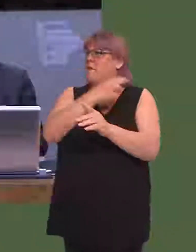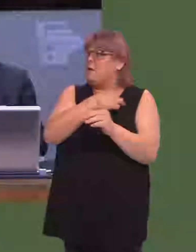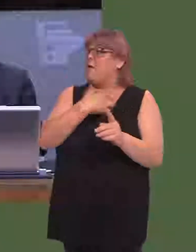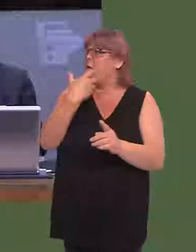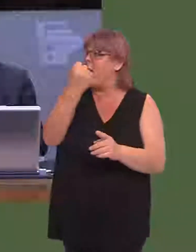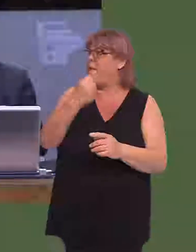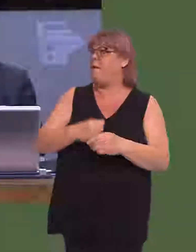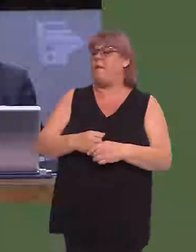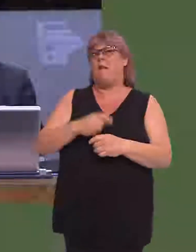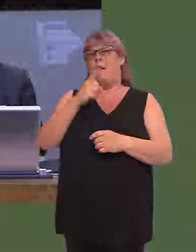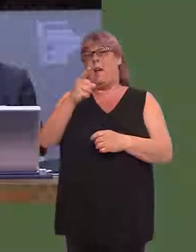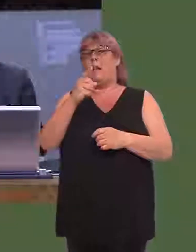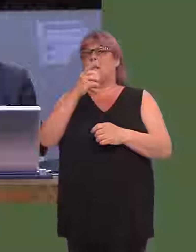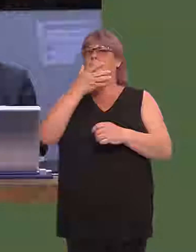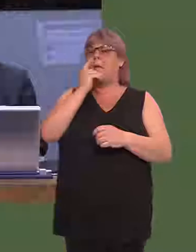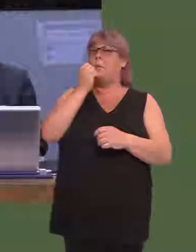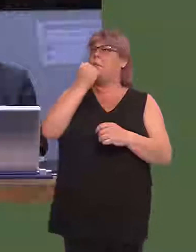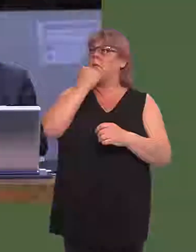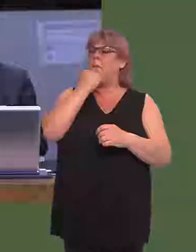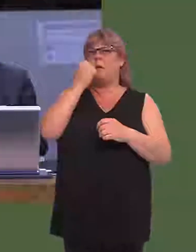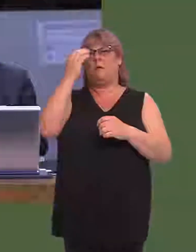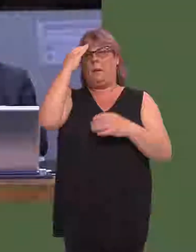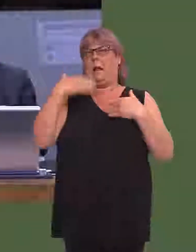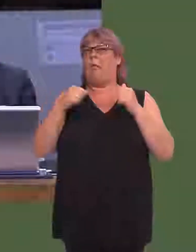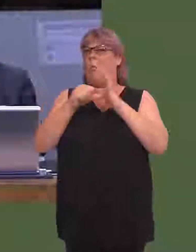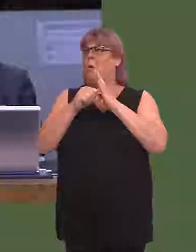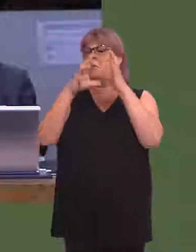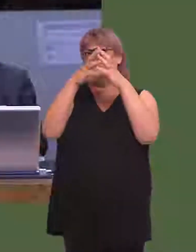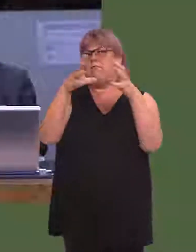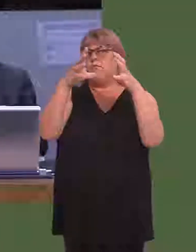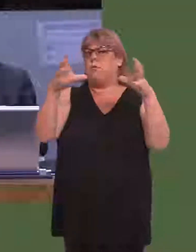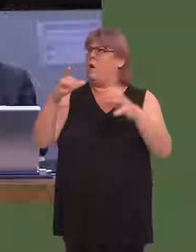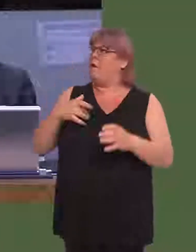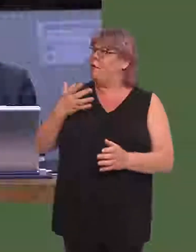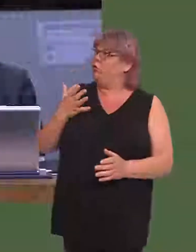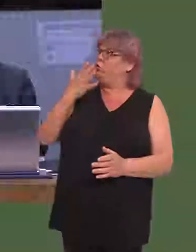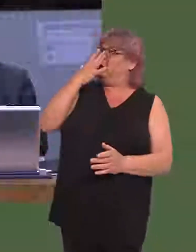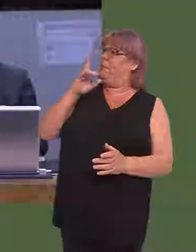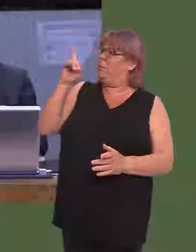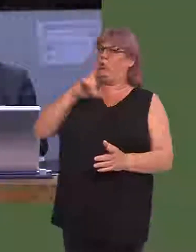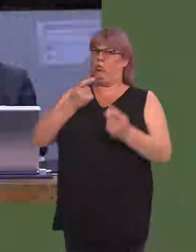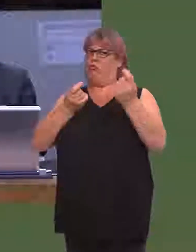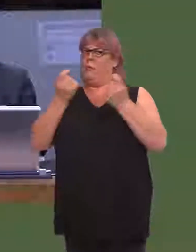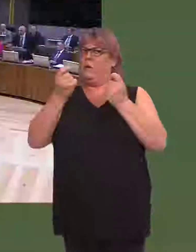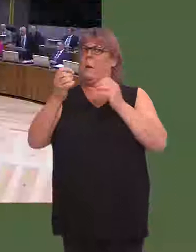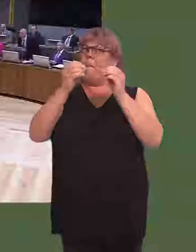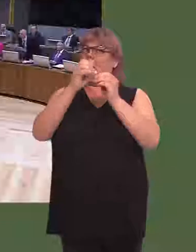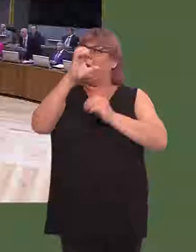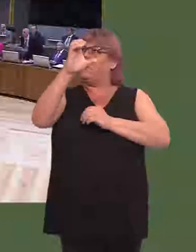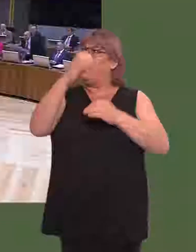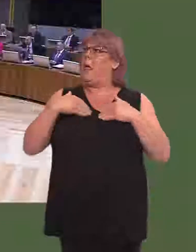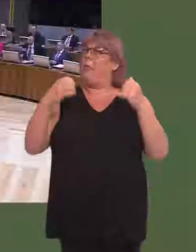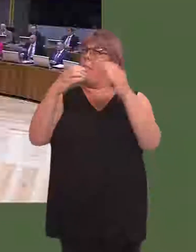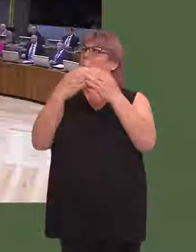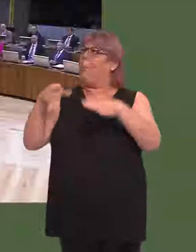chronically understaffed at a time when patient numbers and acuity was increasing. First Minister, are you ashamed of your government's management of Betsy Cadwaladr